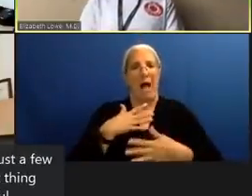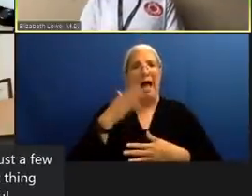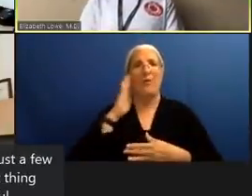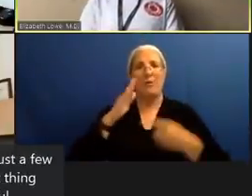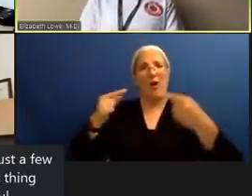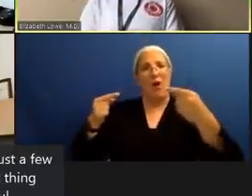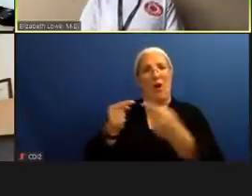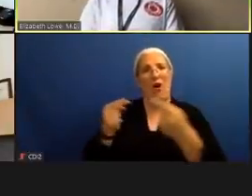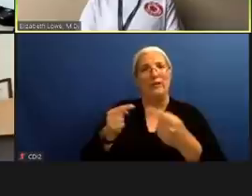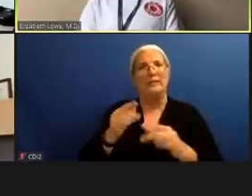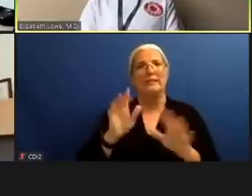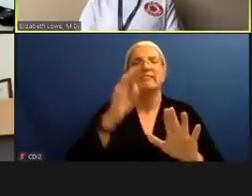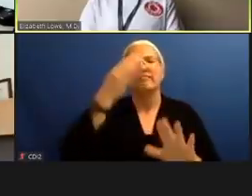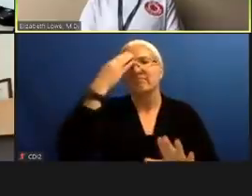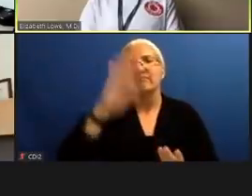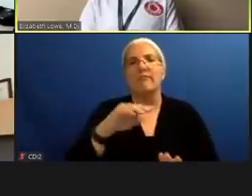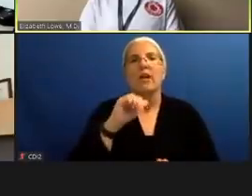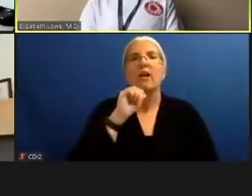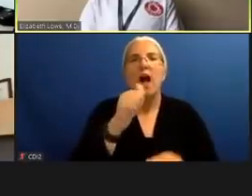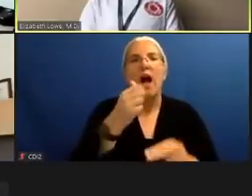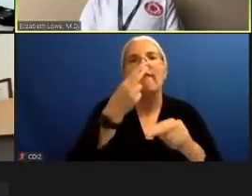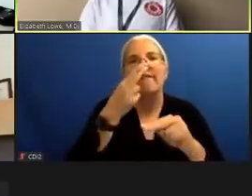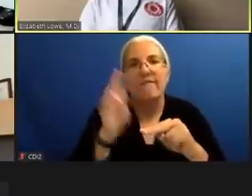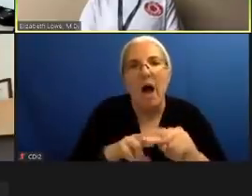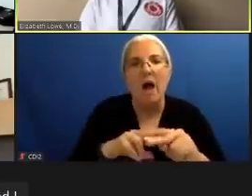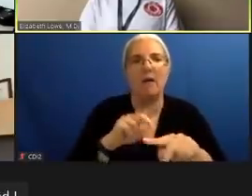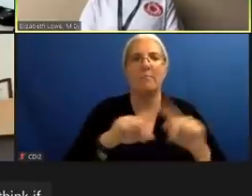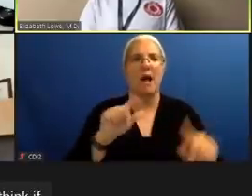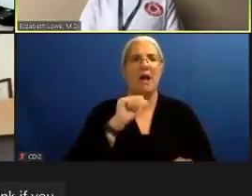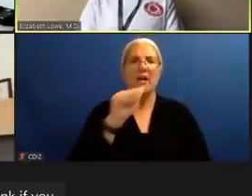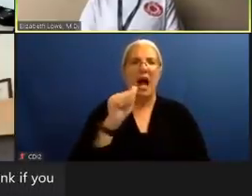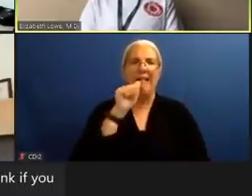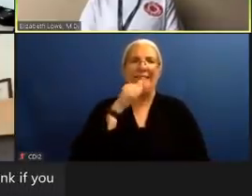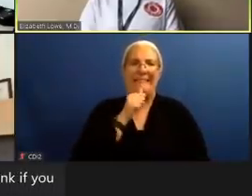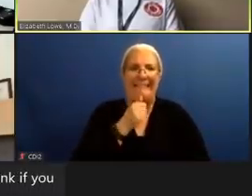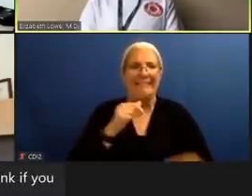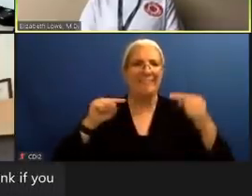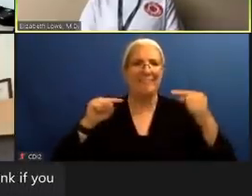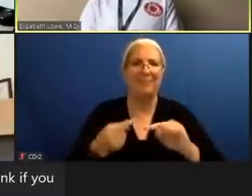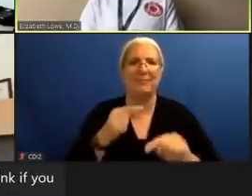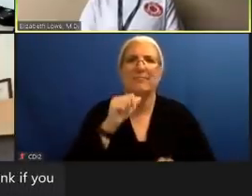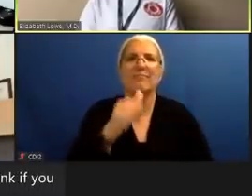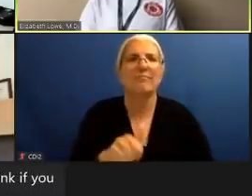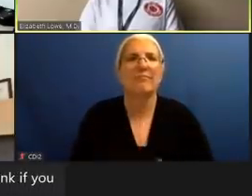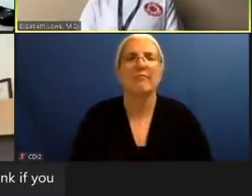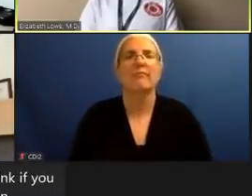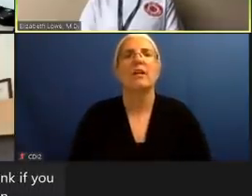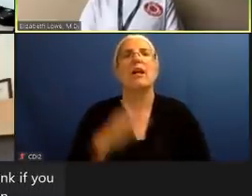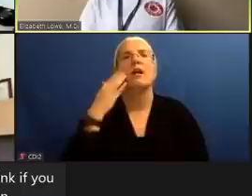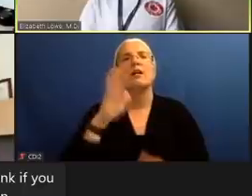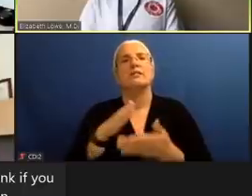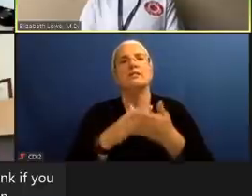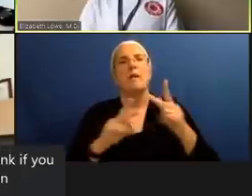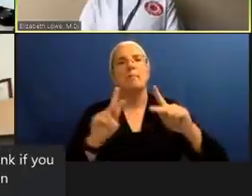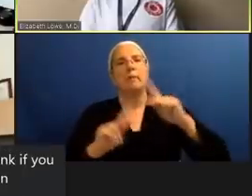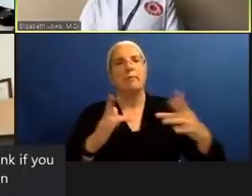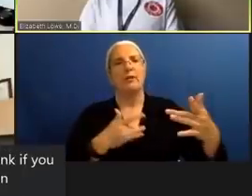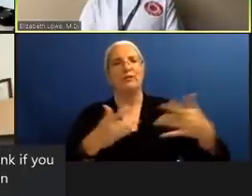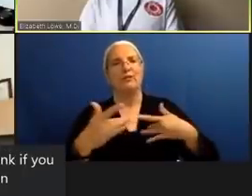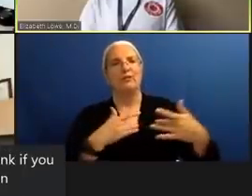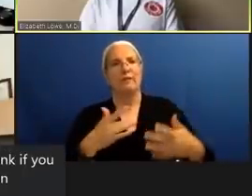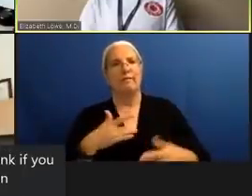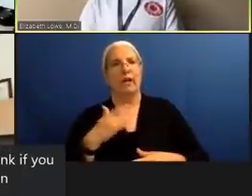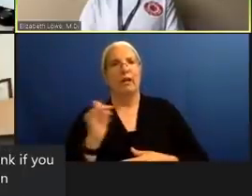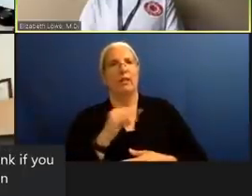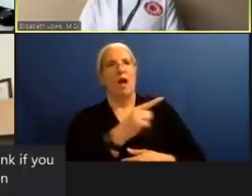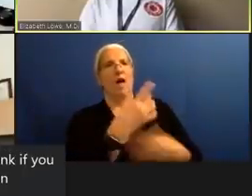it's not horrible. And I think if you have a concern, if you feel like you've been exposed, if you feel, certainly if